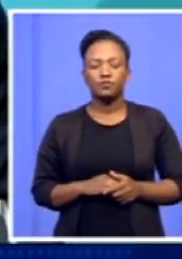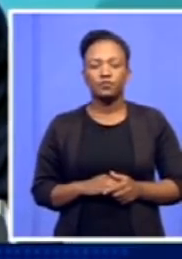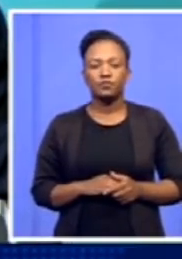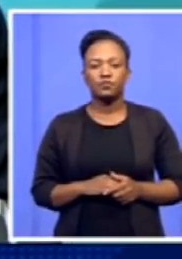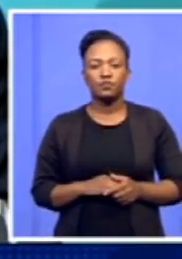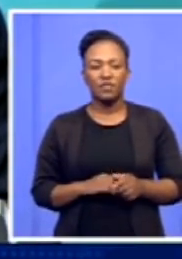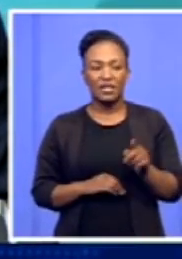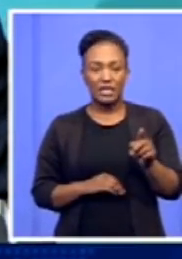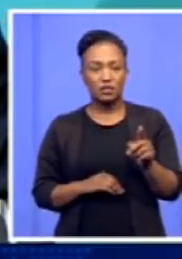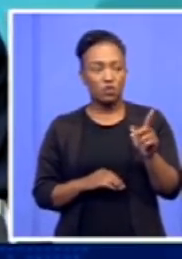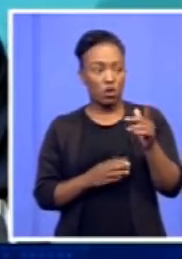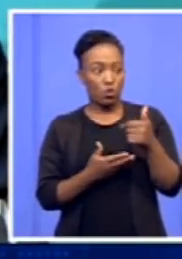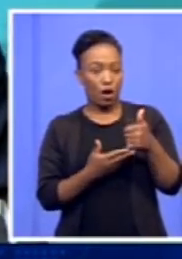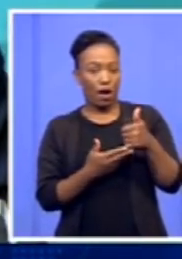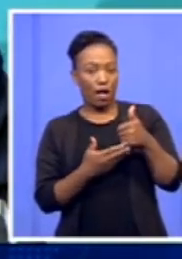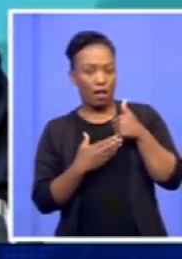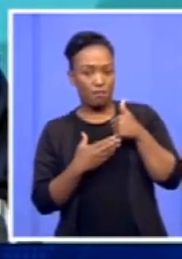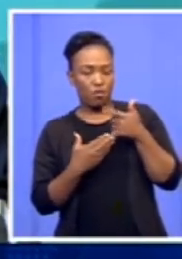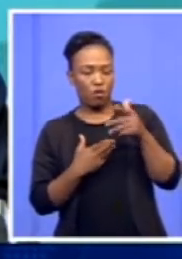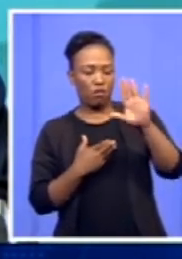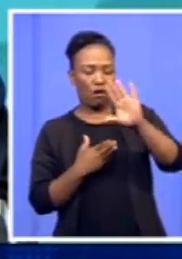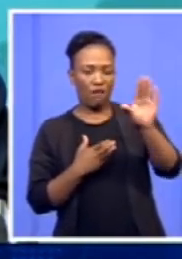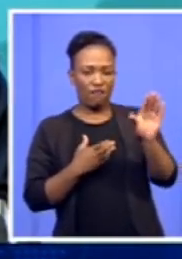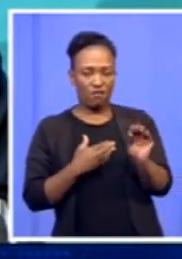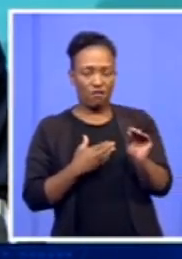in Africa is a very good measure